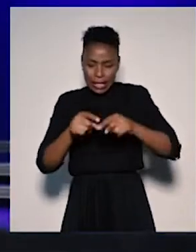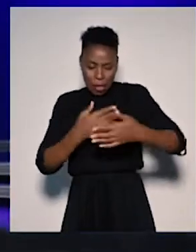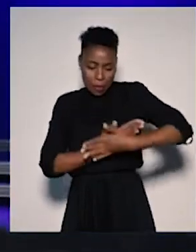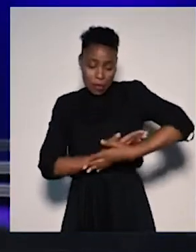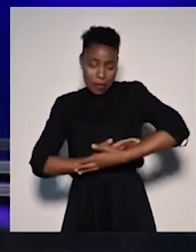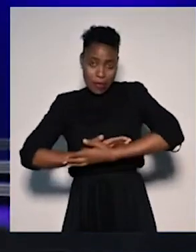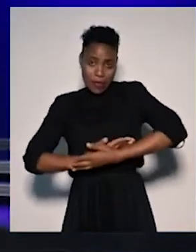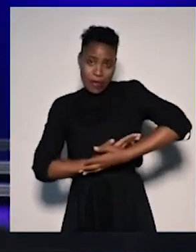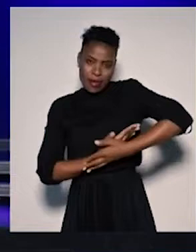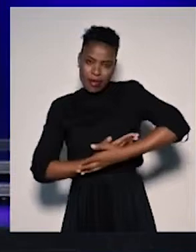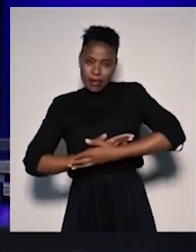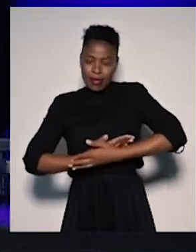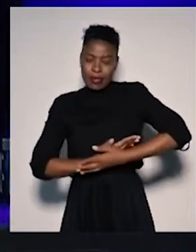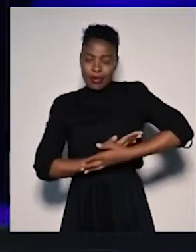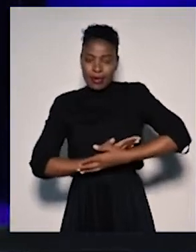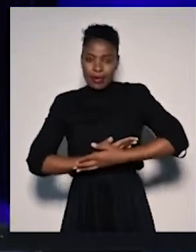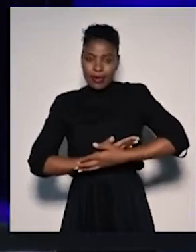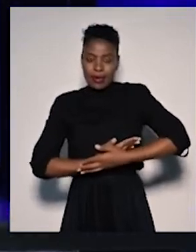Babies,